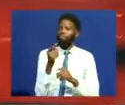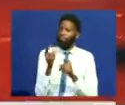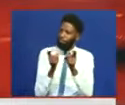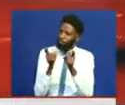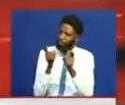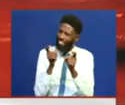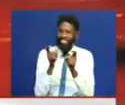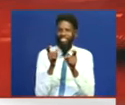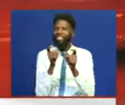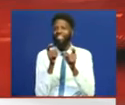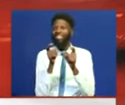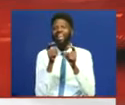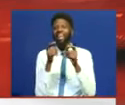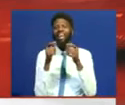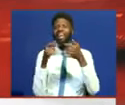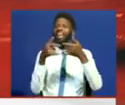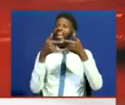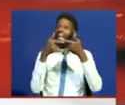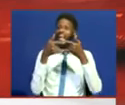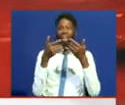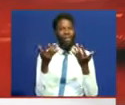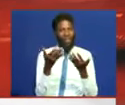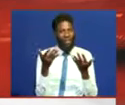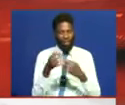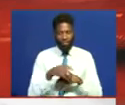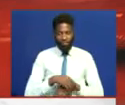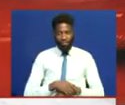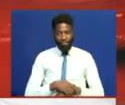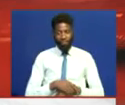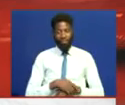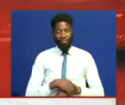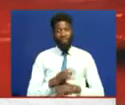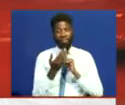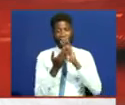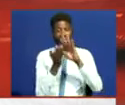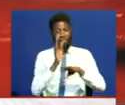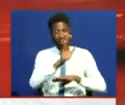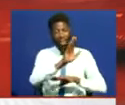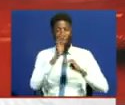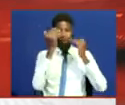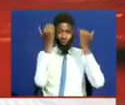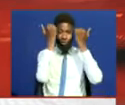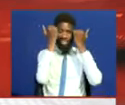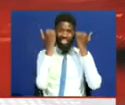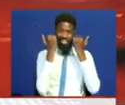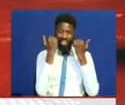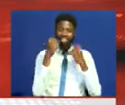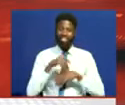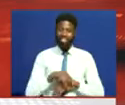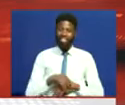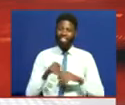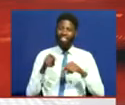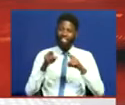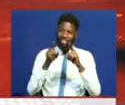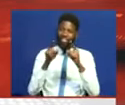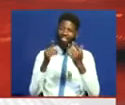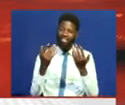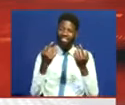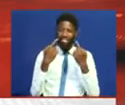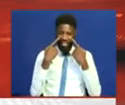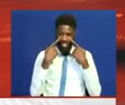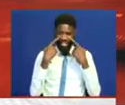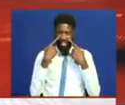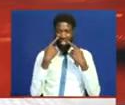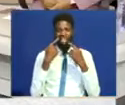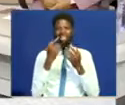me take ourselves to the judiciary. The judiciary saw that we were actually taking too long with some